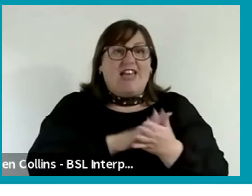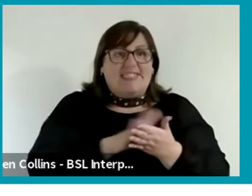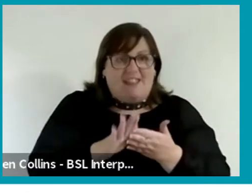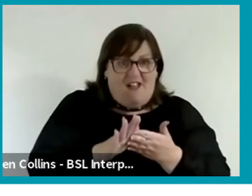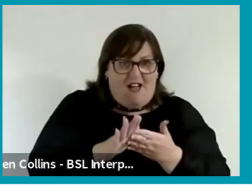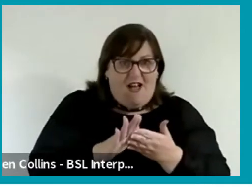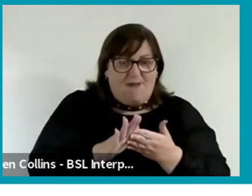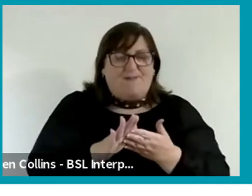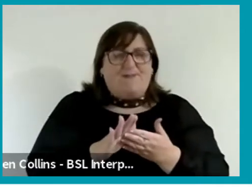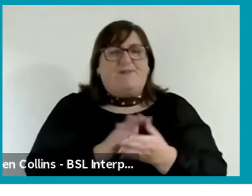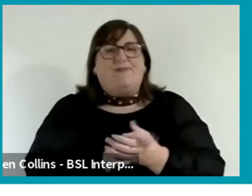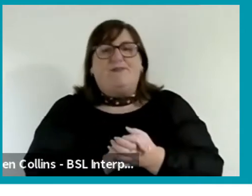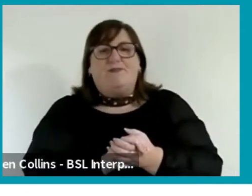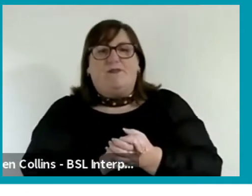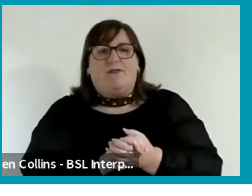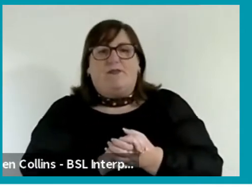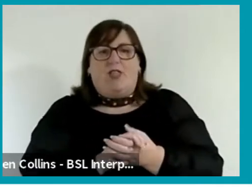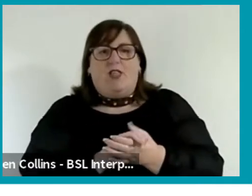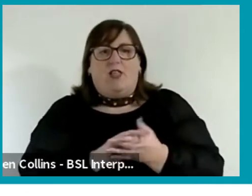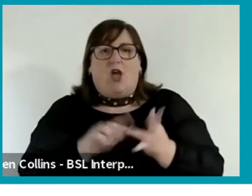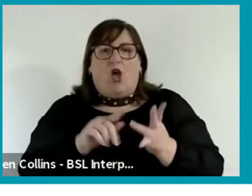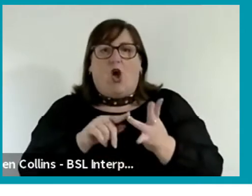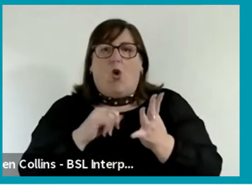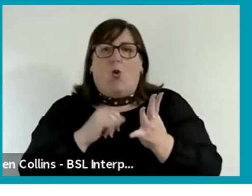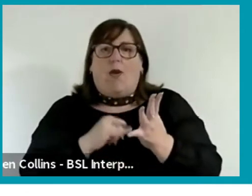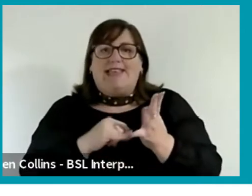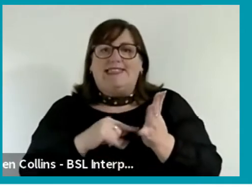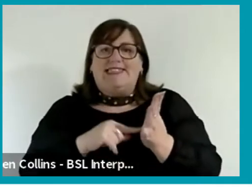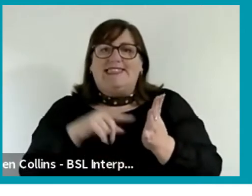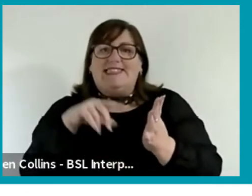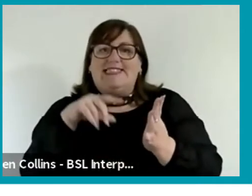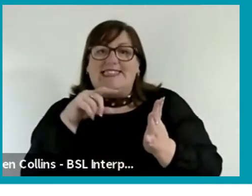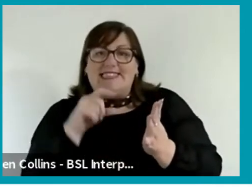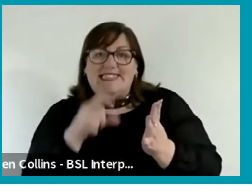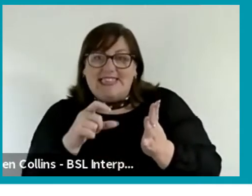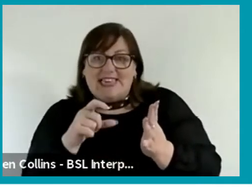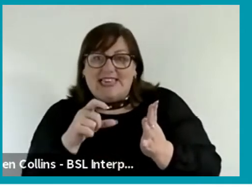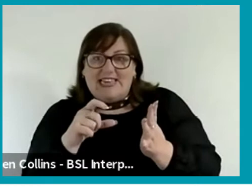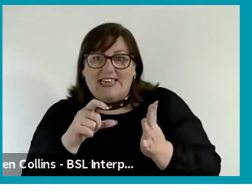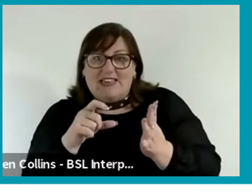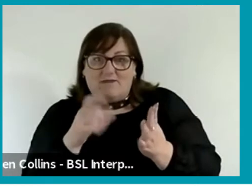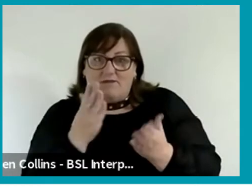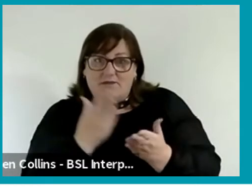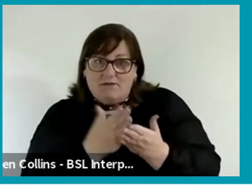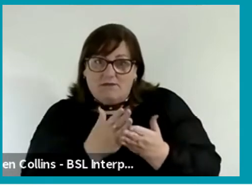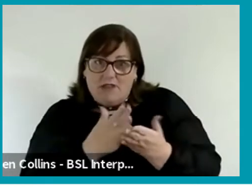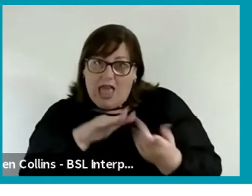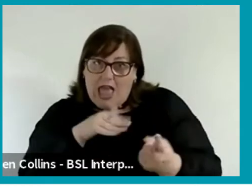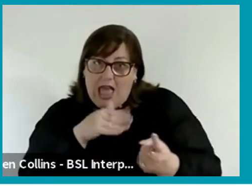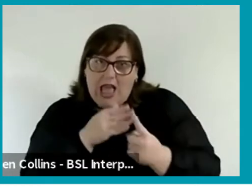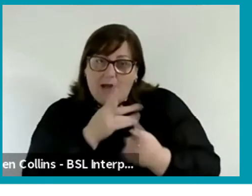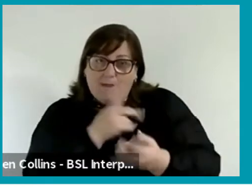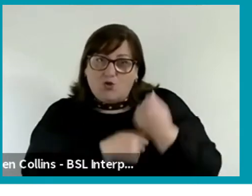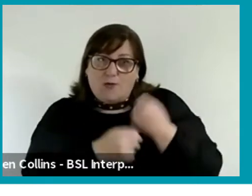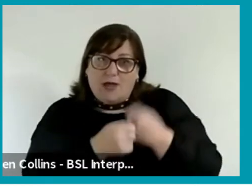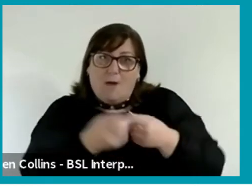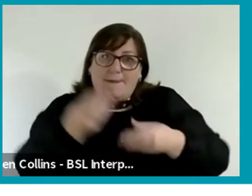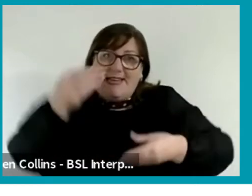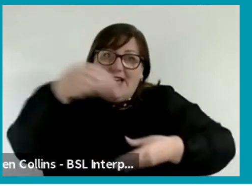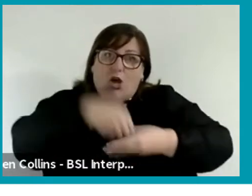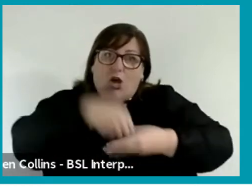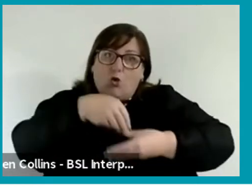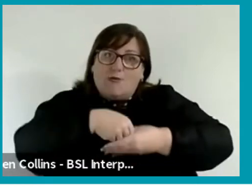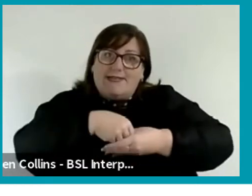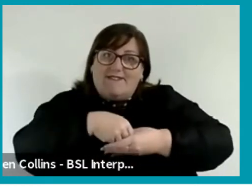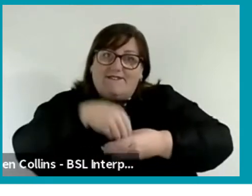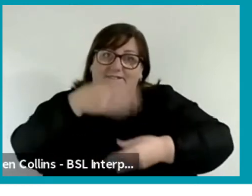to become a much more inclusive workplace? Share with us what strategies, initiatives you're putting